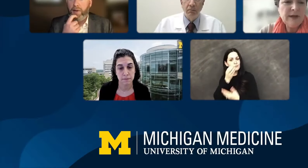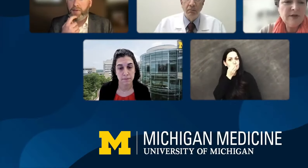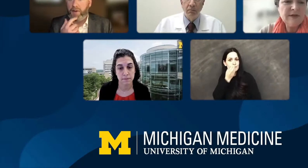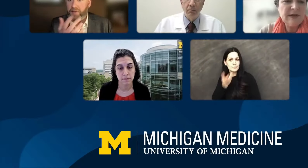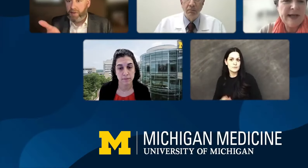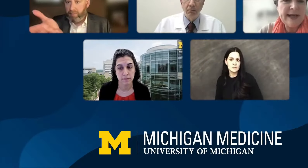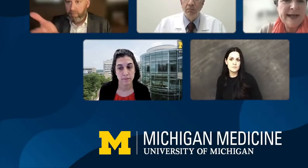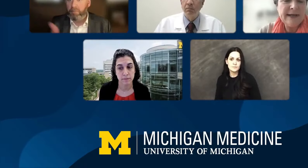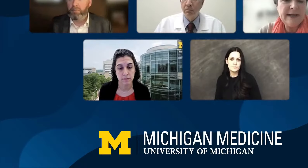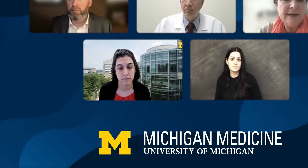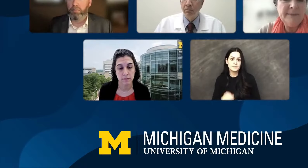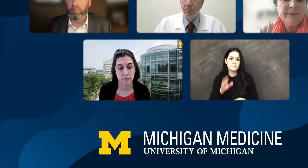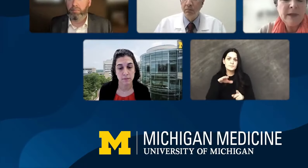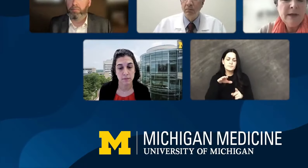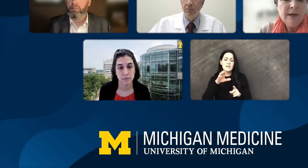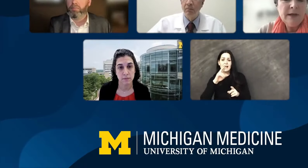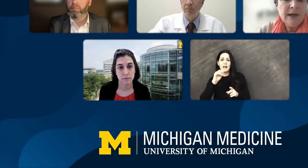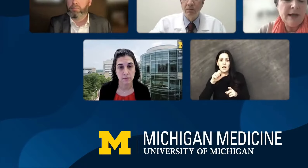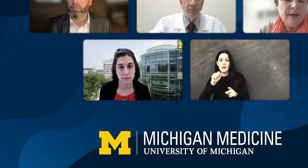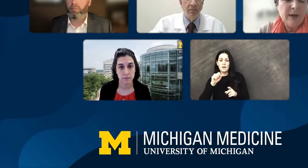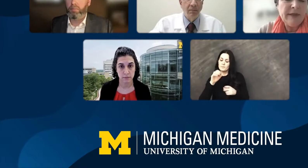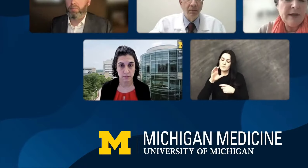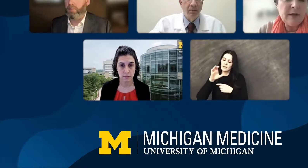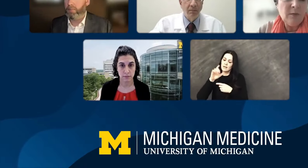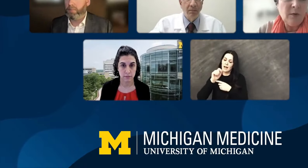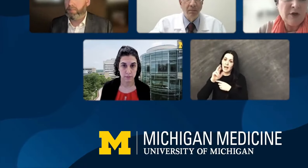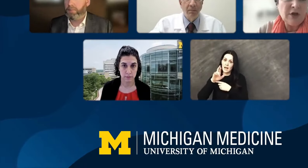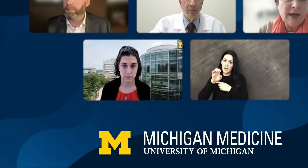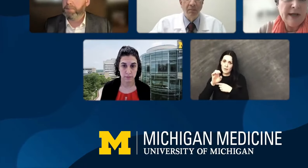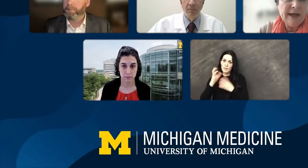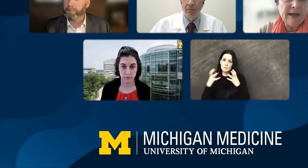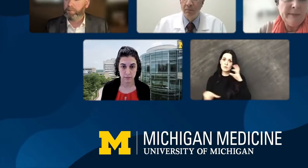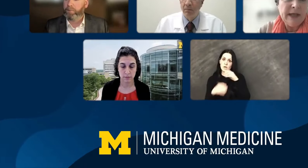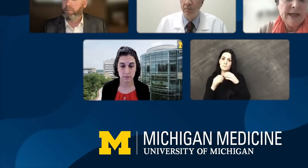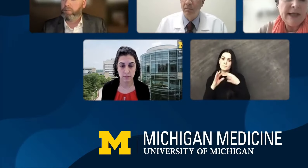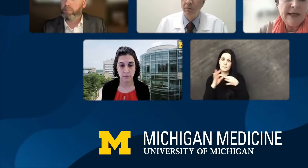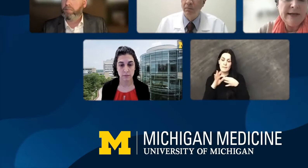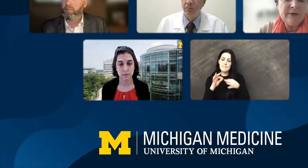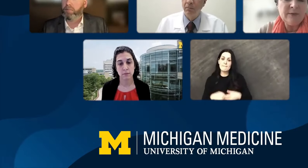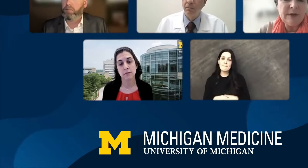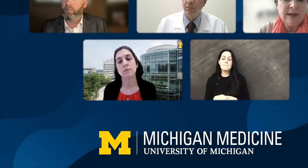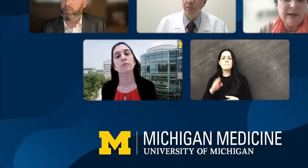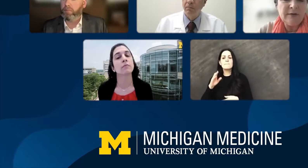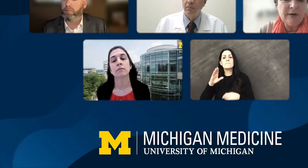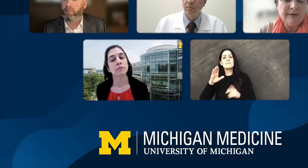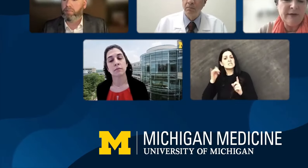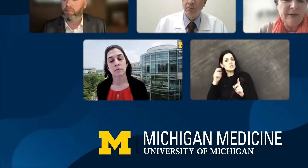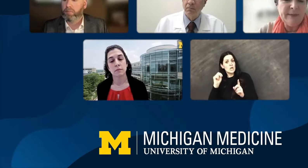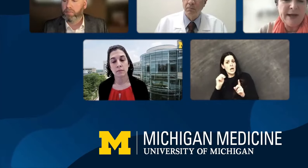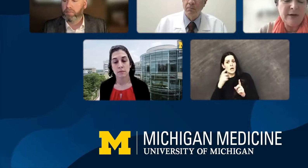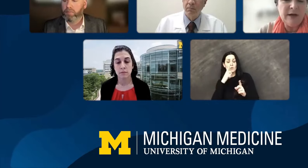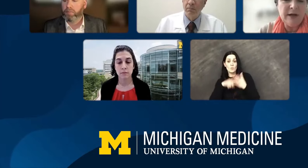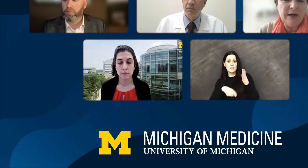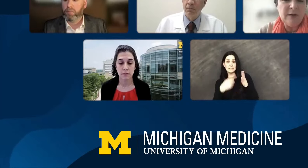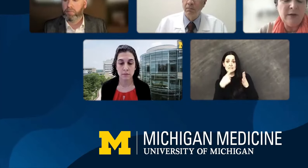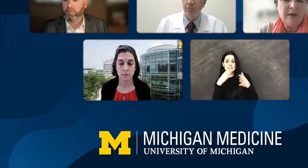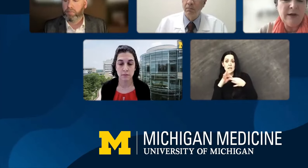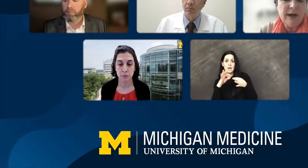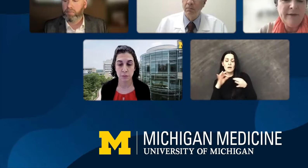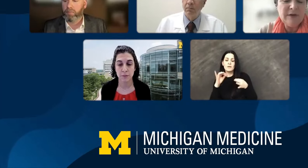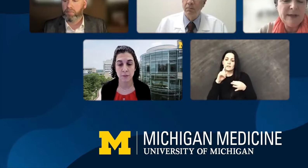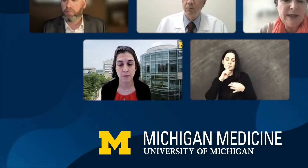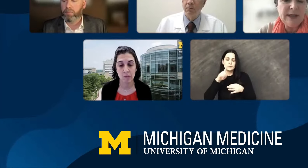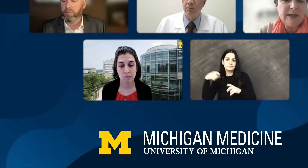Thank you. And if I could just add, I think what John indicated is really the crux of the matter.